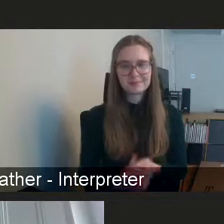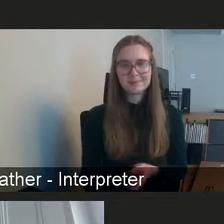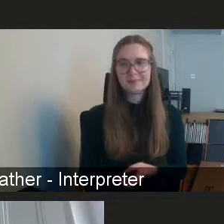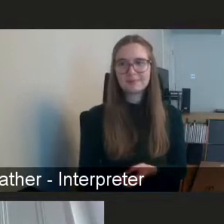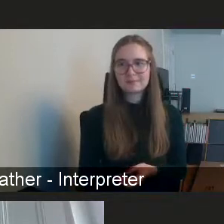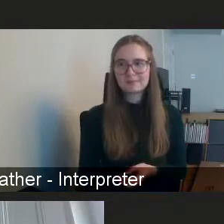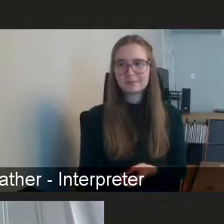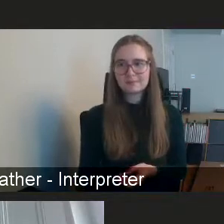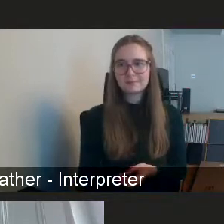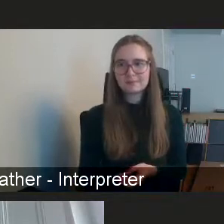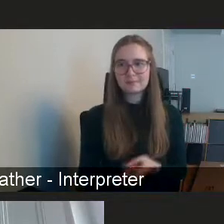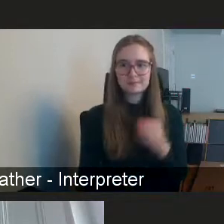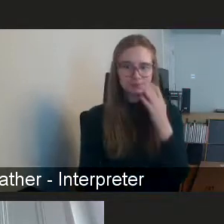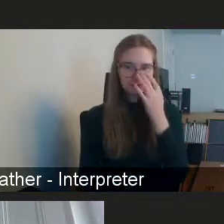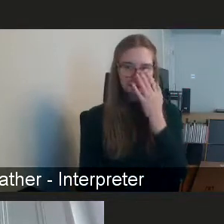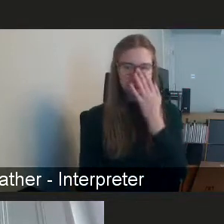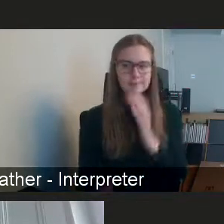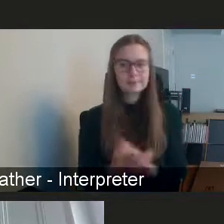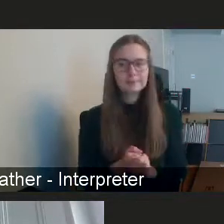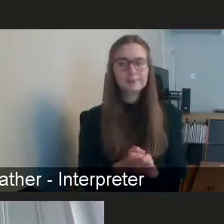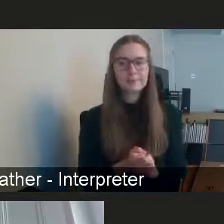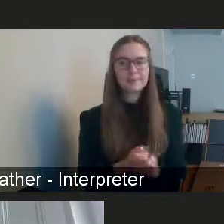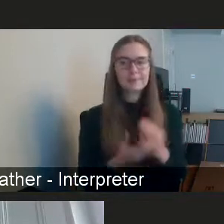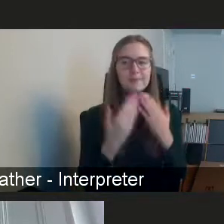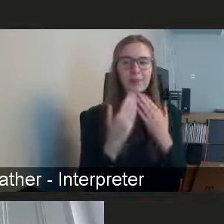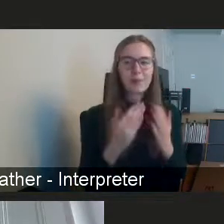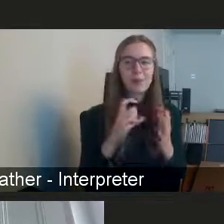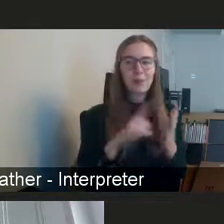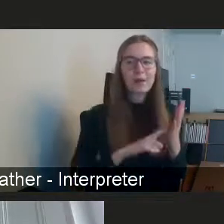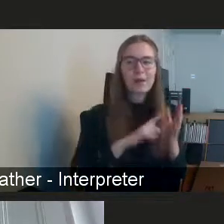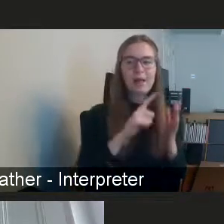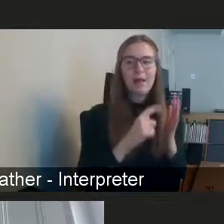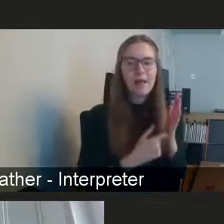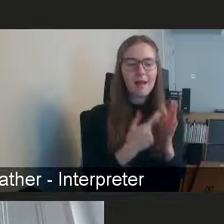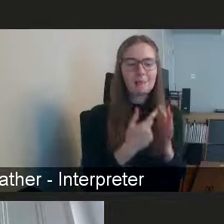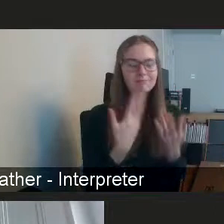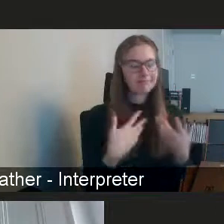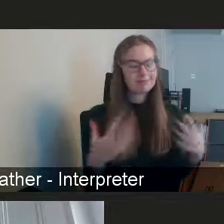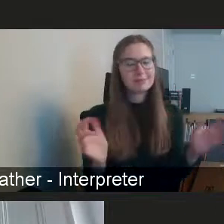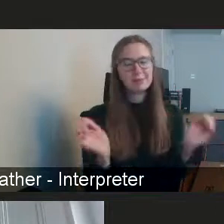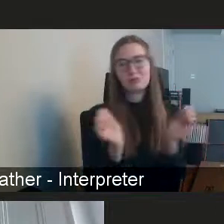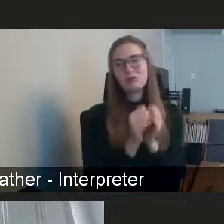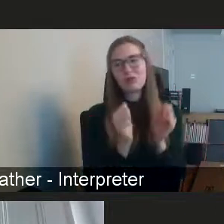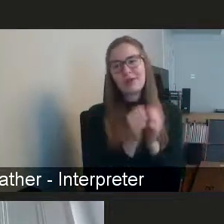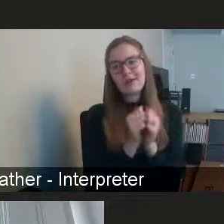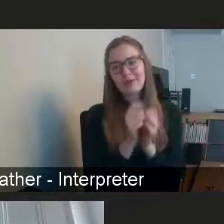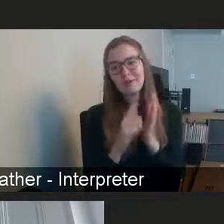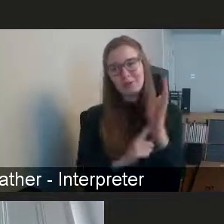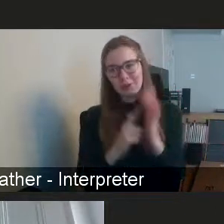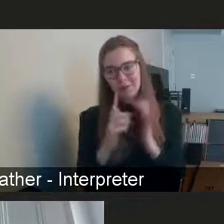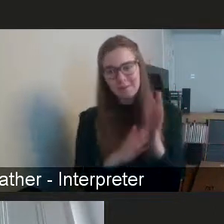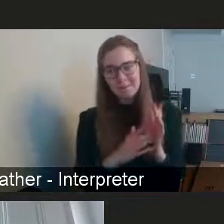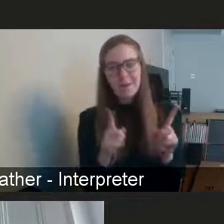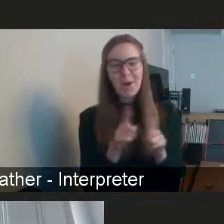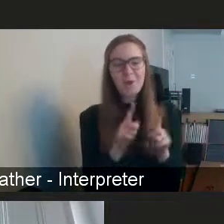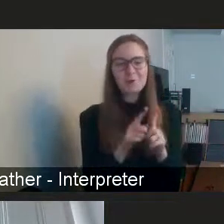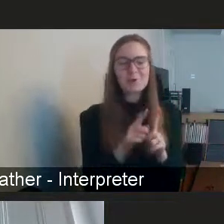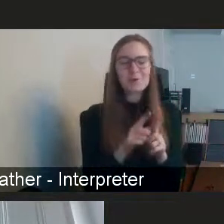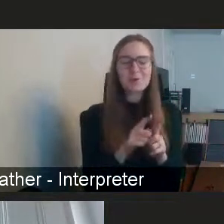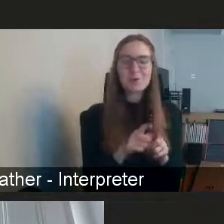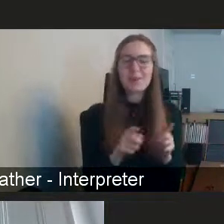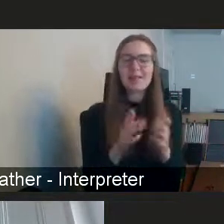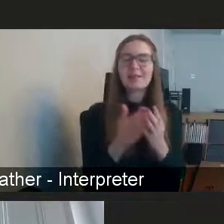Thank you, Claire, for that. So as I was saying, I agree totally with what Jim said, but I would also like to disagree